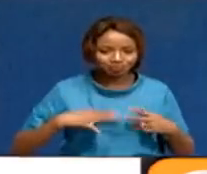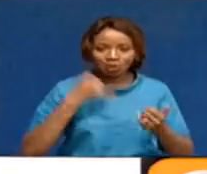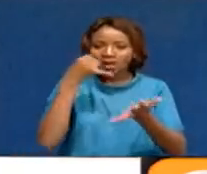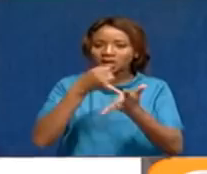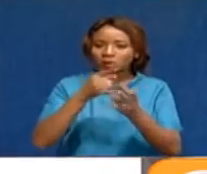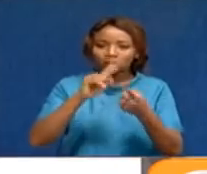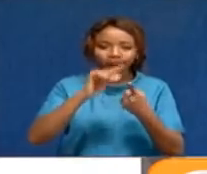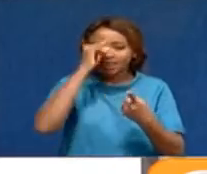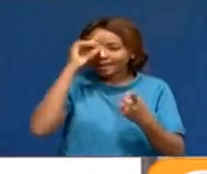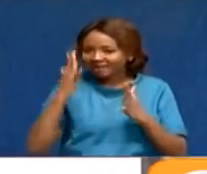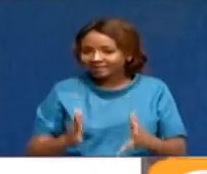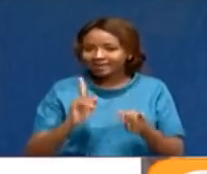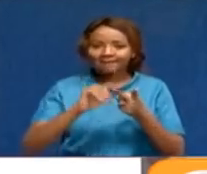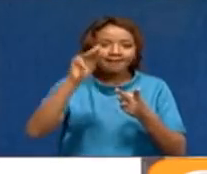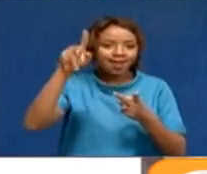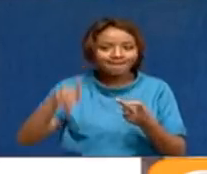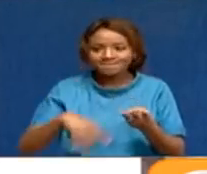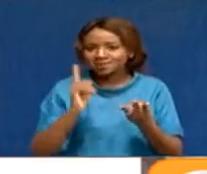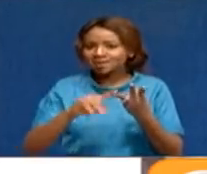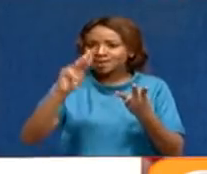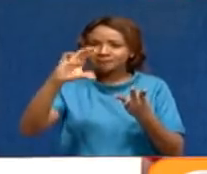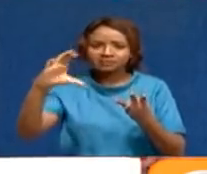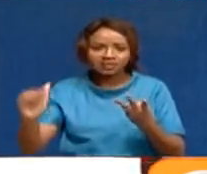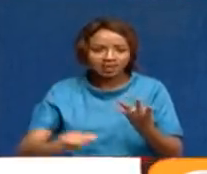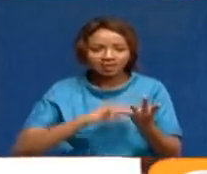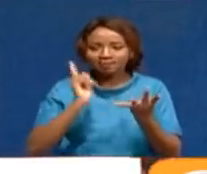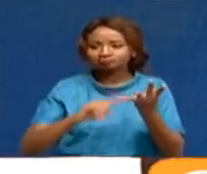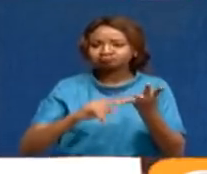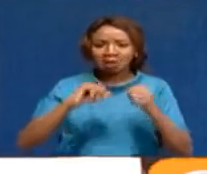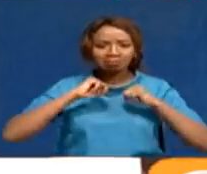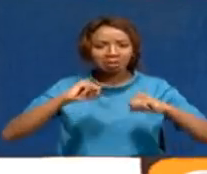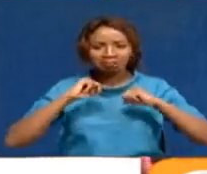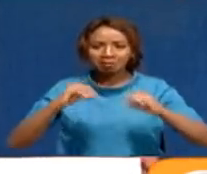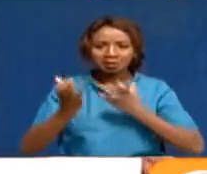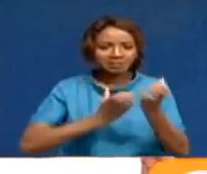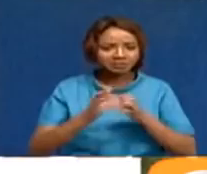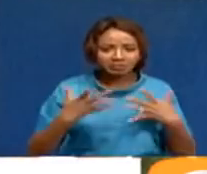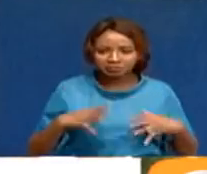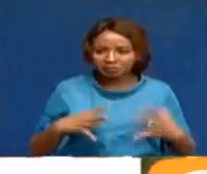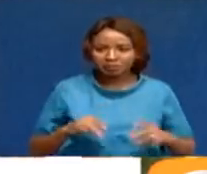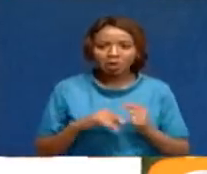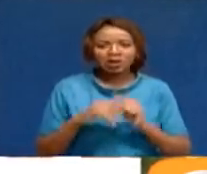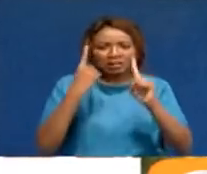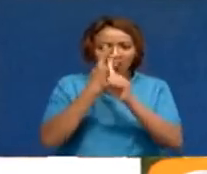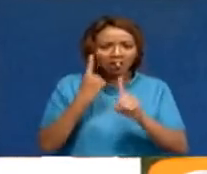governors, members of parliament, members of the county assemblies, top business people, among others.